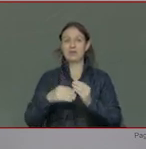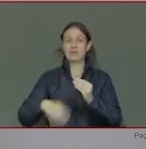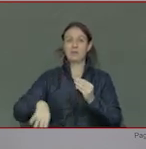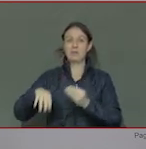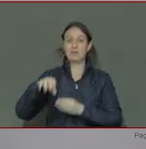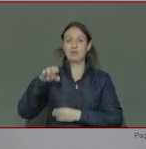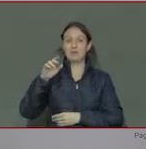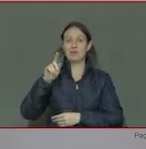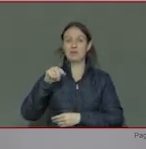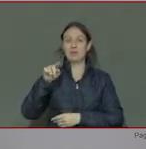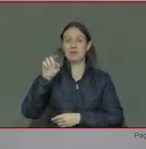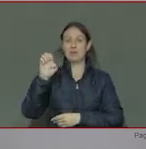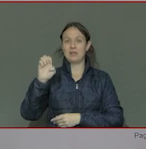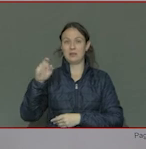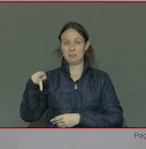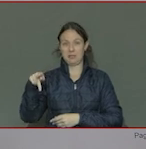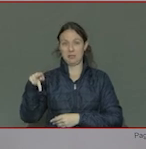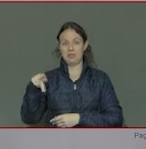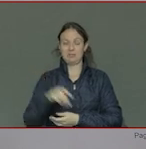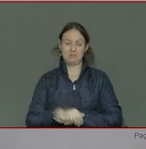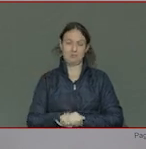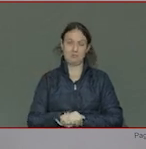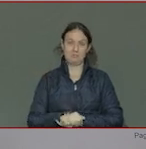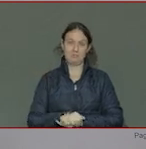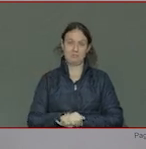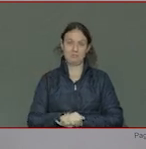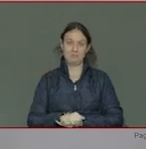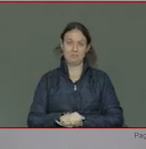must subtract from each other.